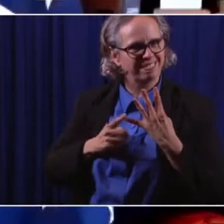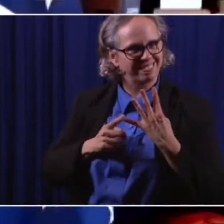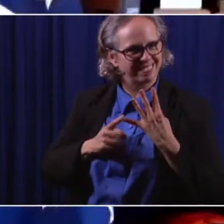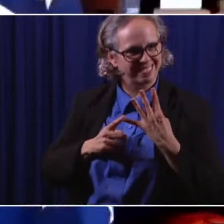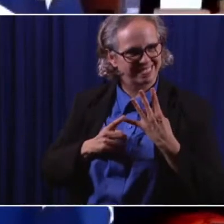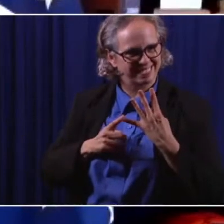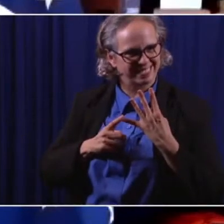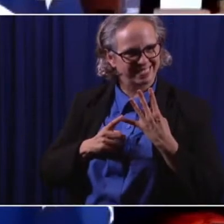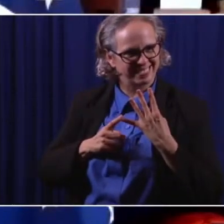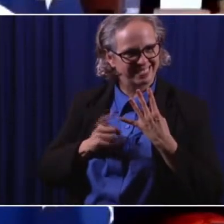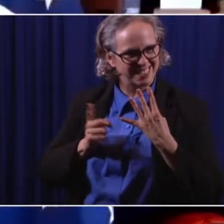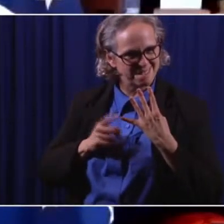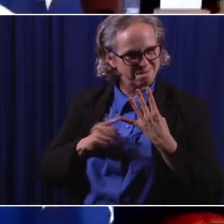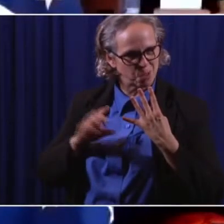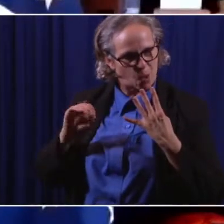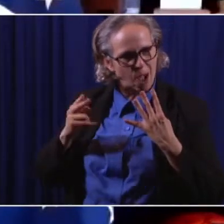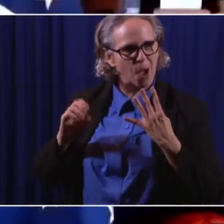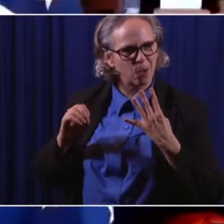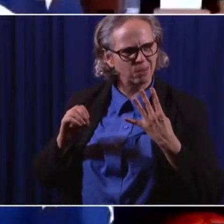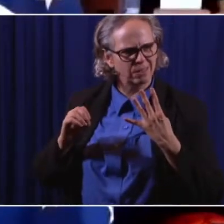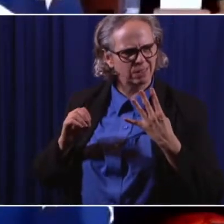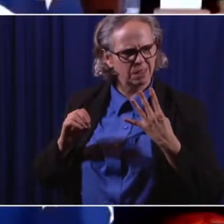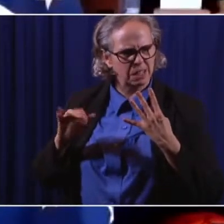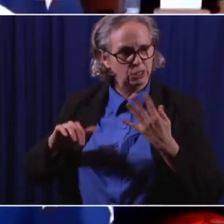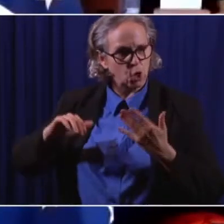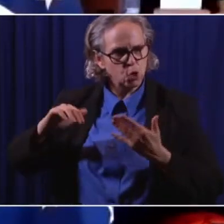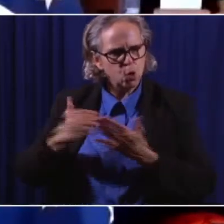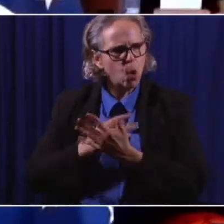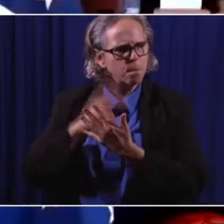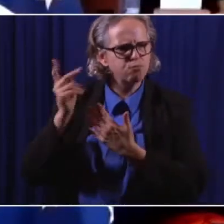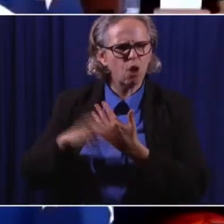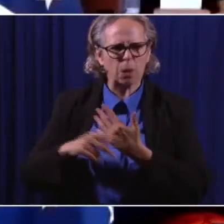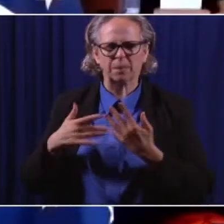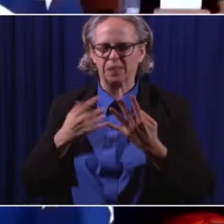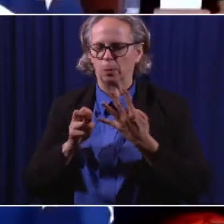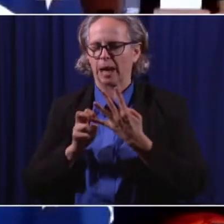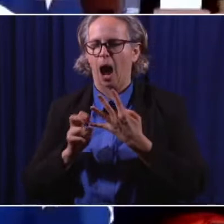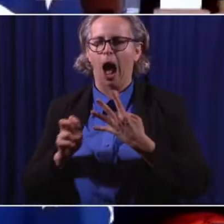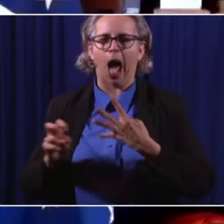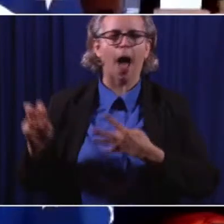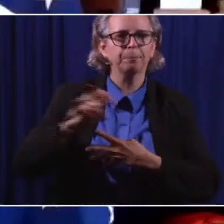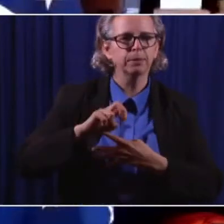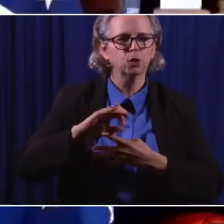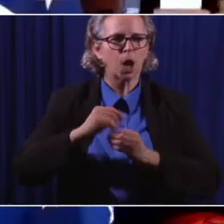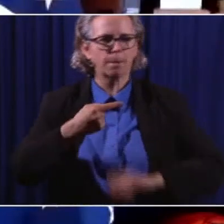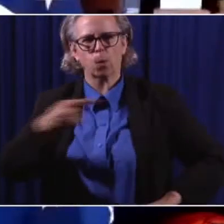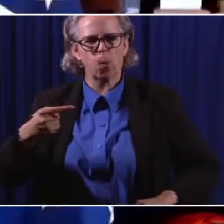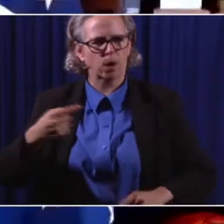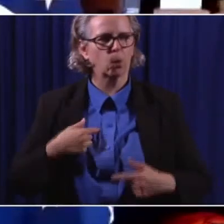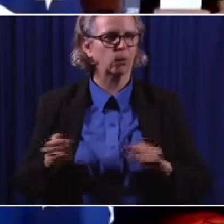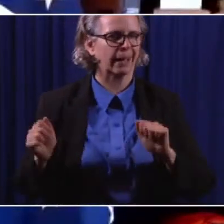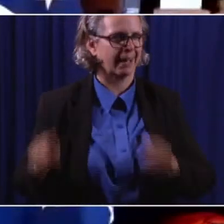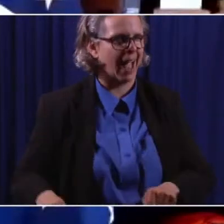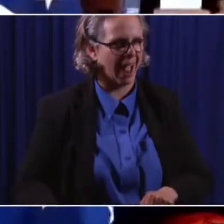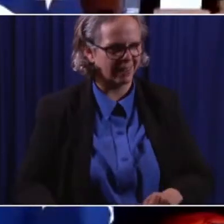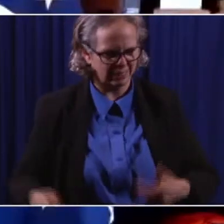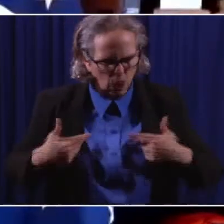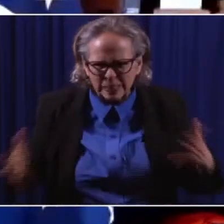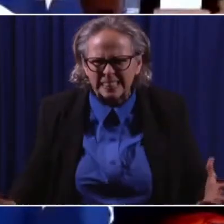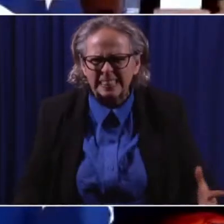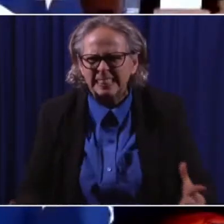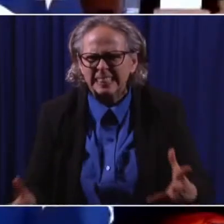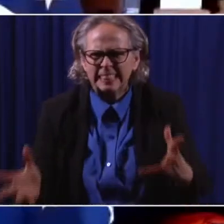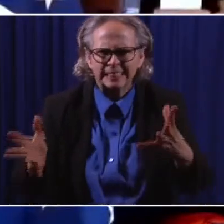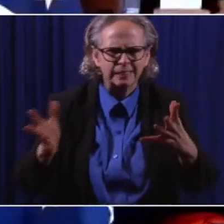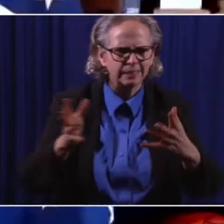one. And we're going to continue to push to try to add apprentices. Also of note, though, we are number 1 when you talk about